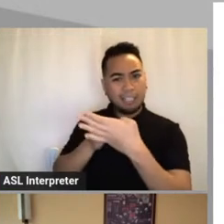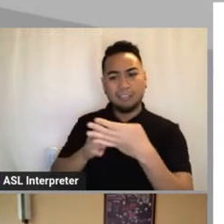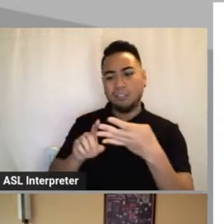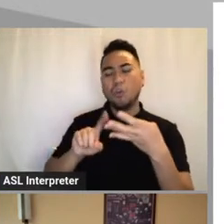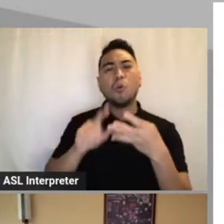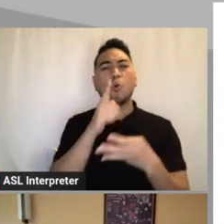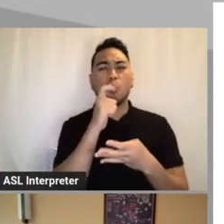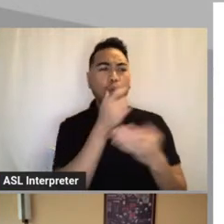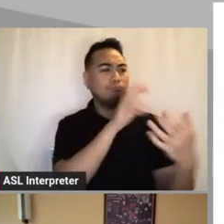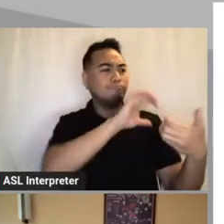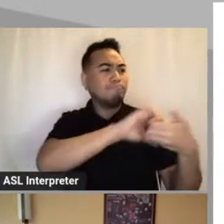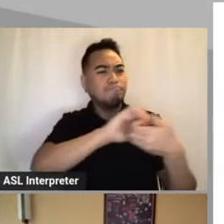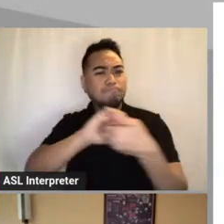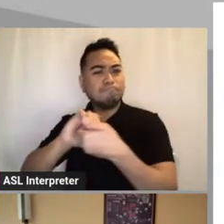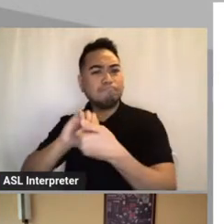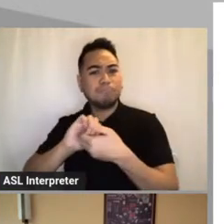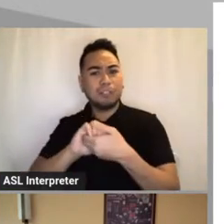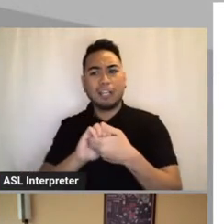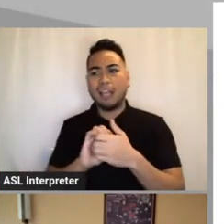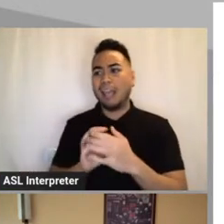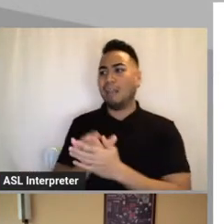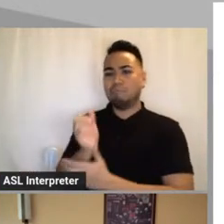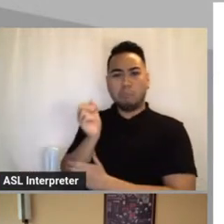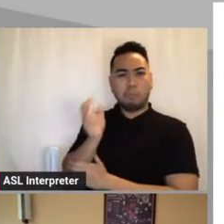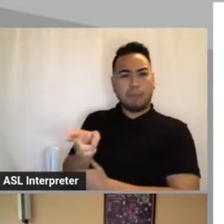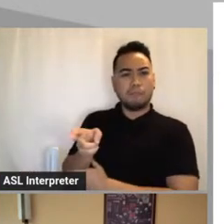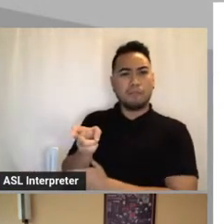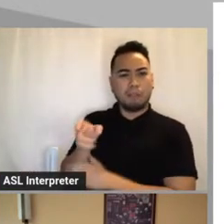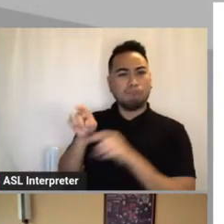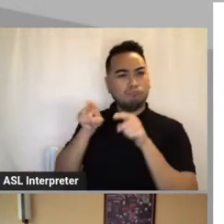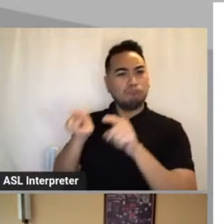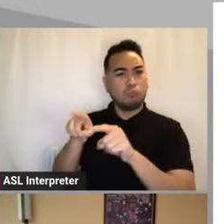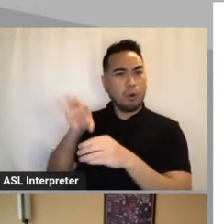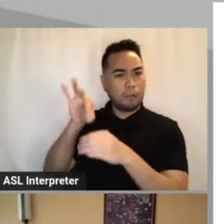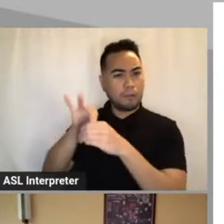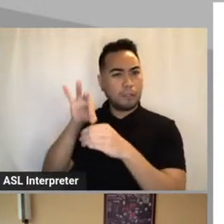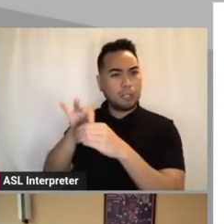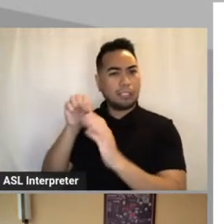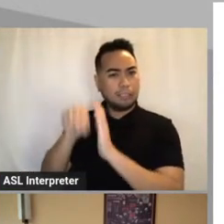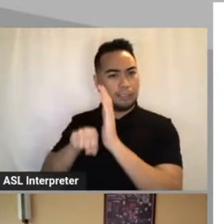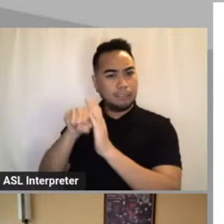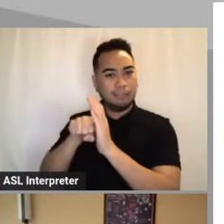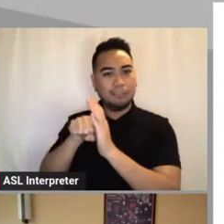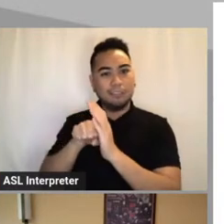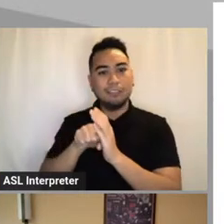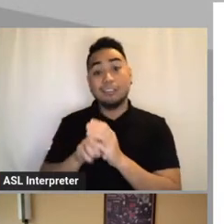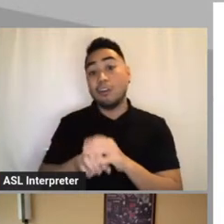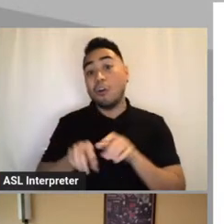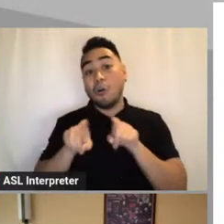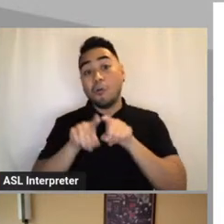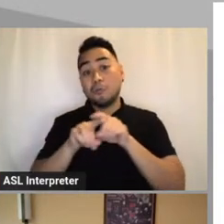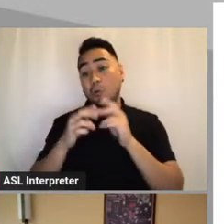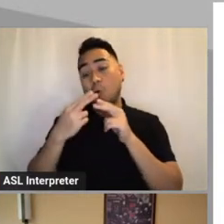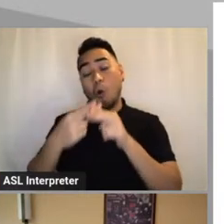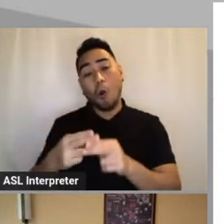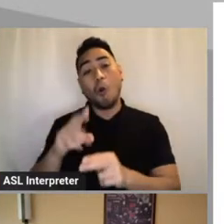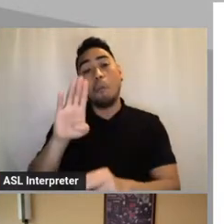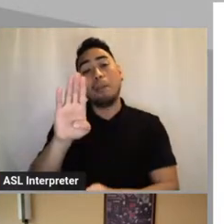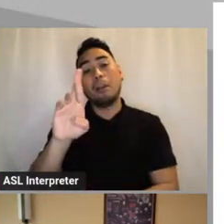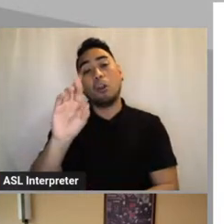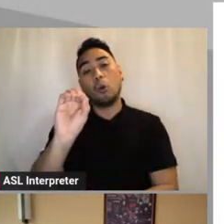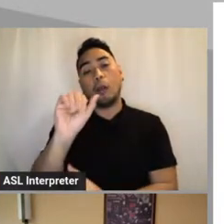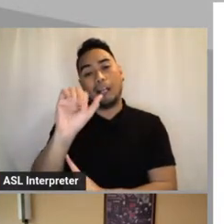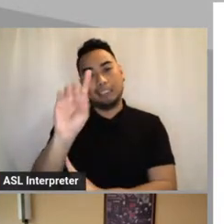power with in order to defeat MAGA at the ballot box and beyond, also known as the broad front. And this